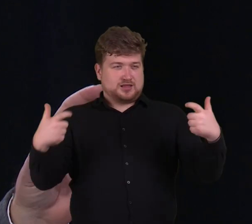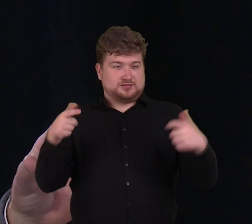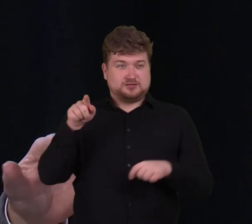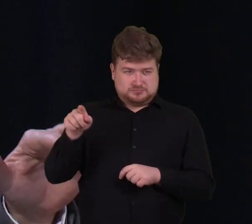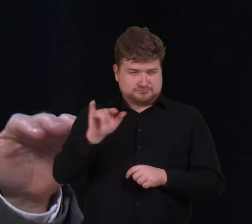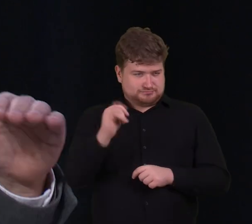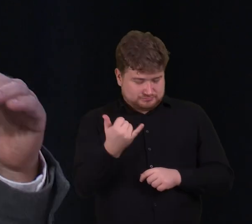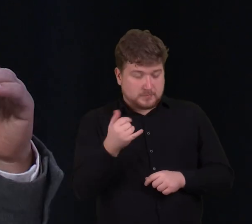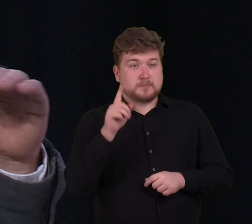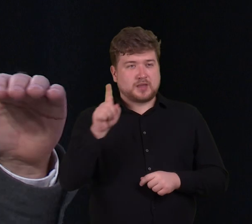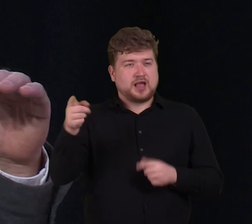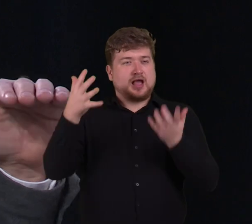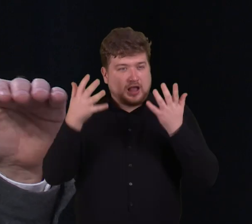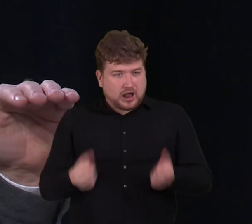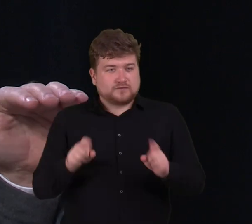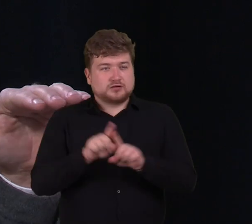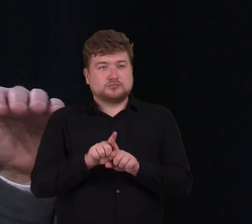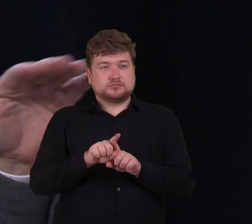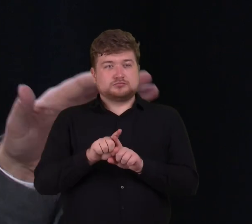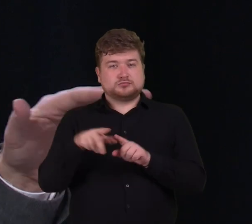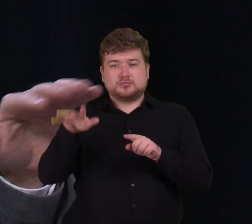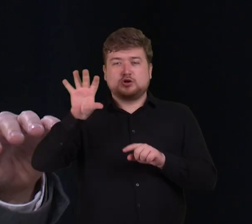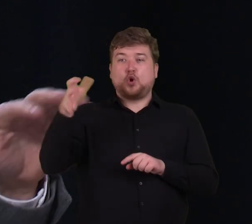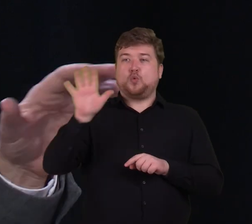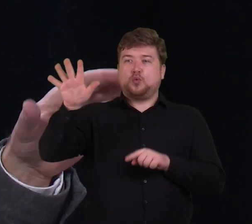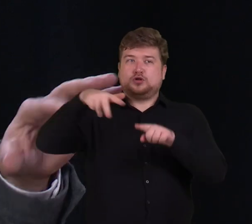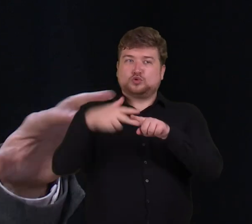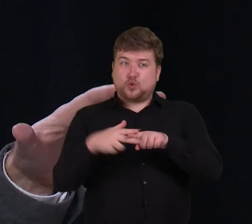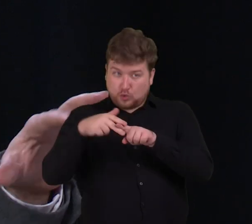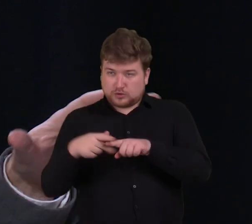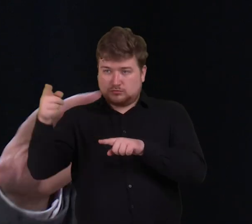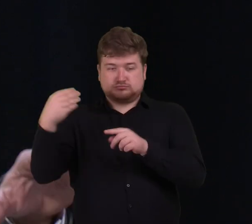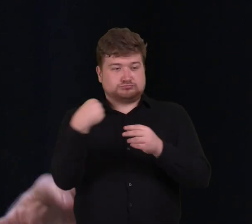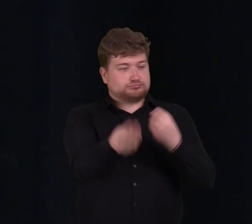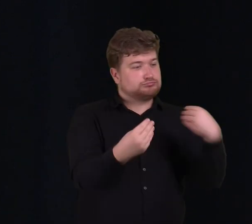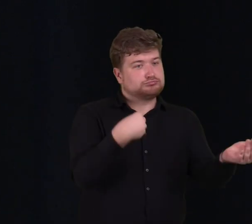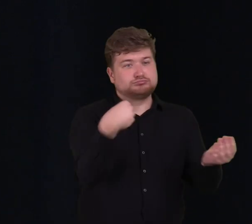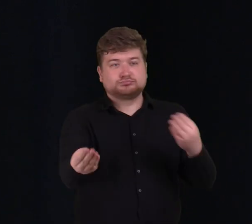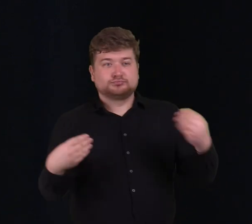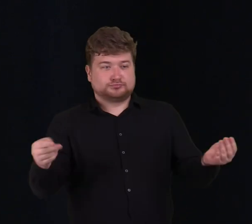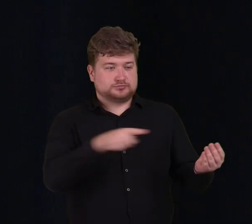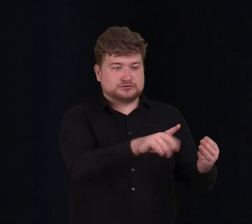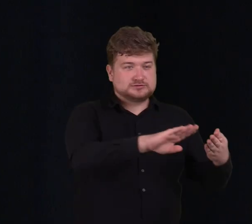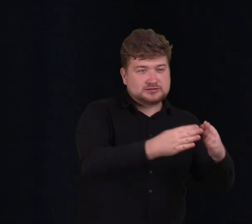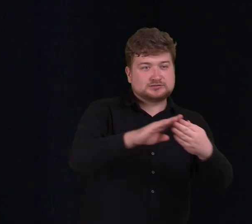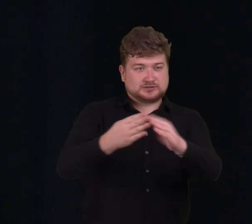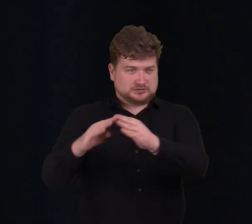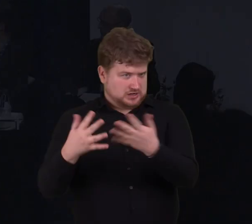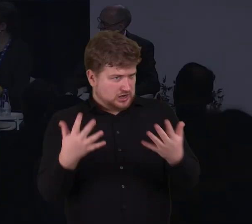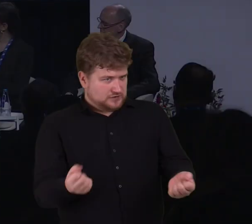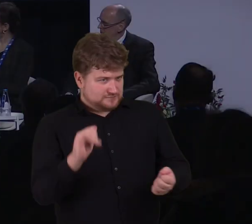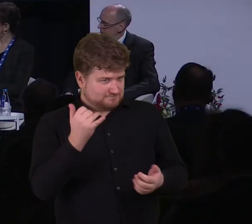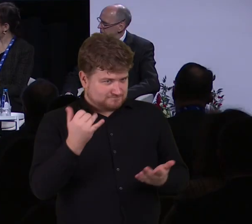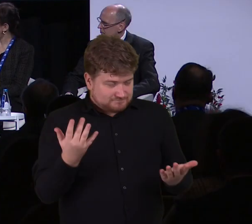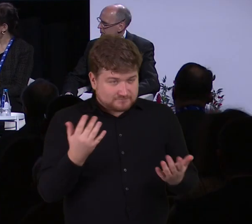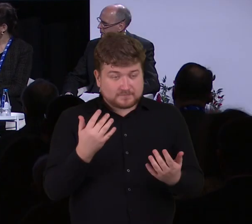coordinate, how you make those instruments to not to overlap, to make it efficient? That's the